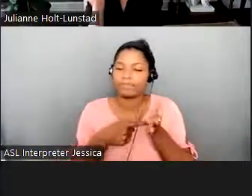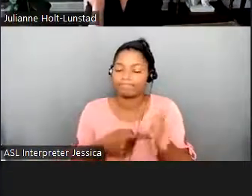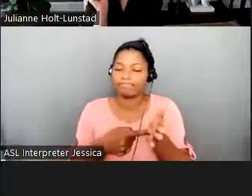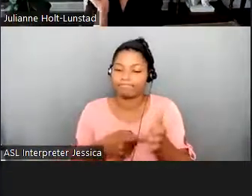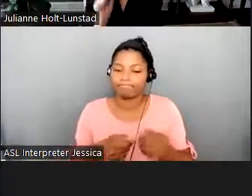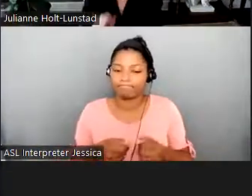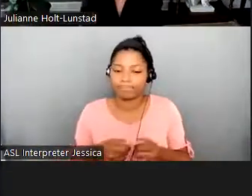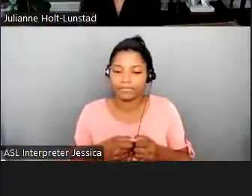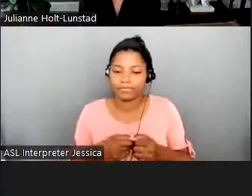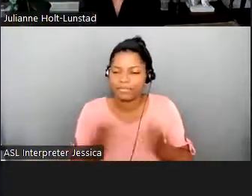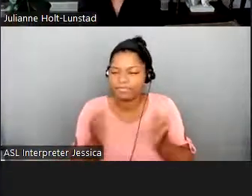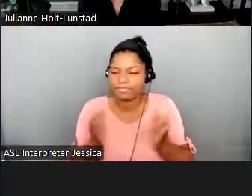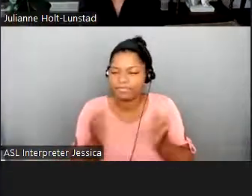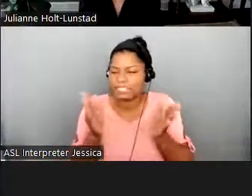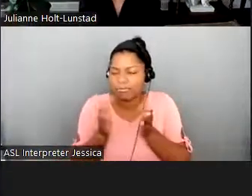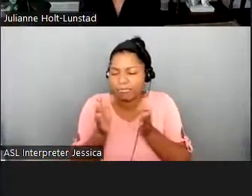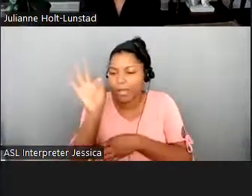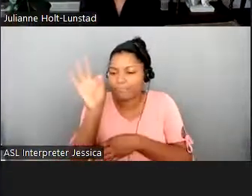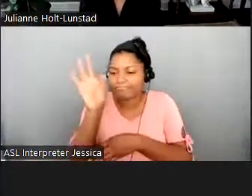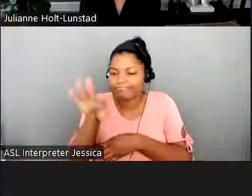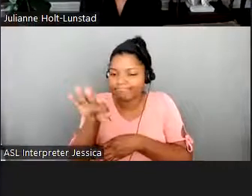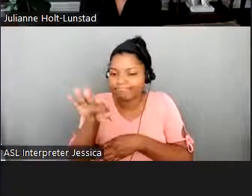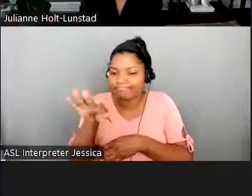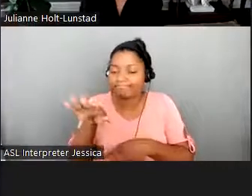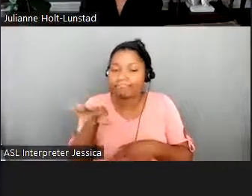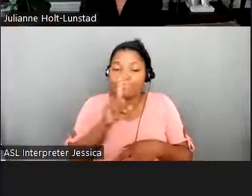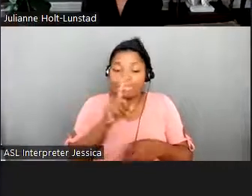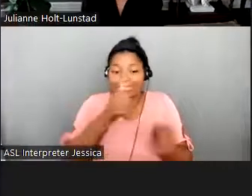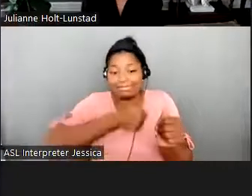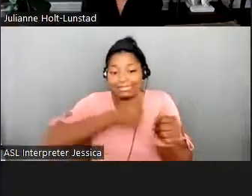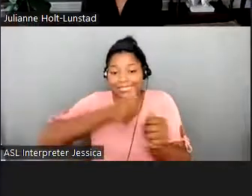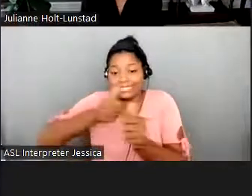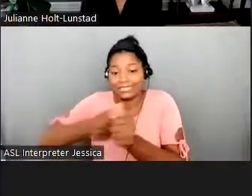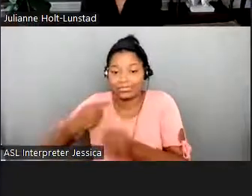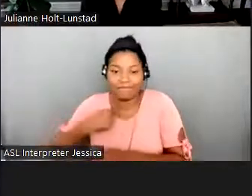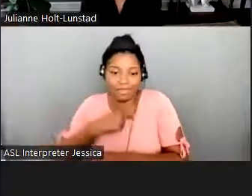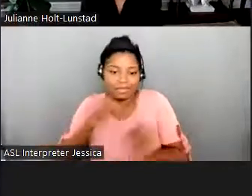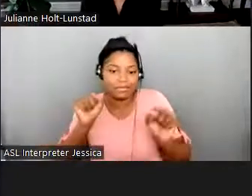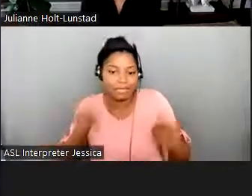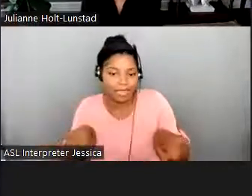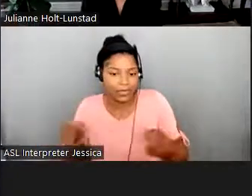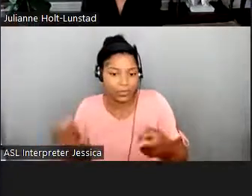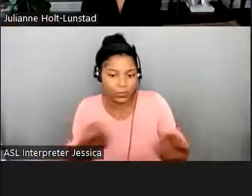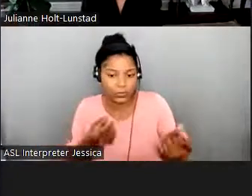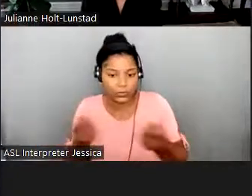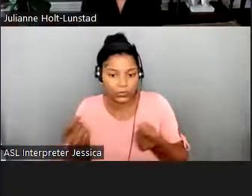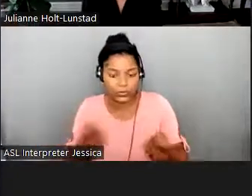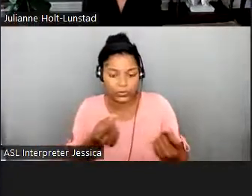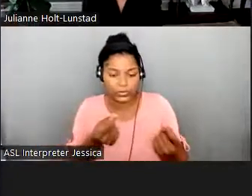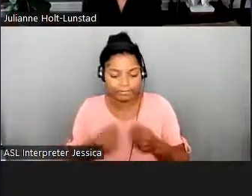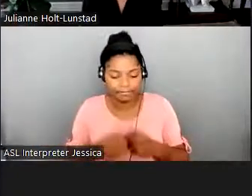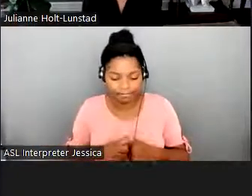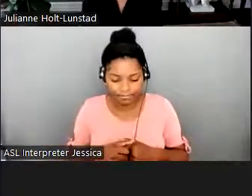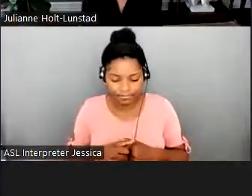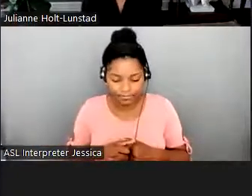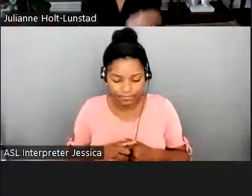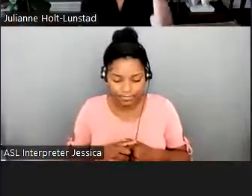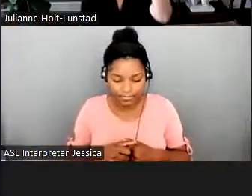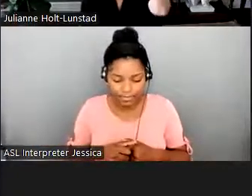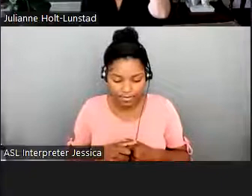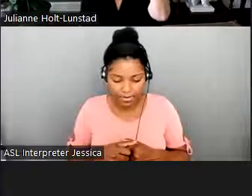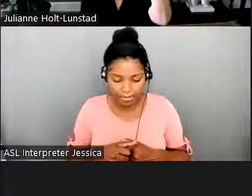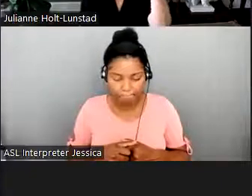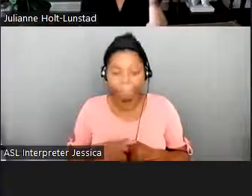very small that each of us might be able to do. And so this is